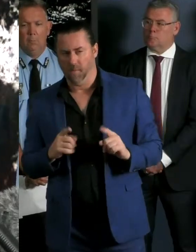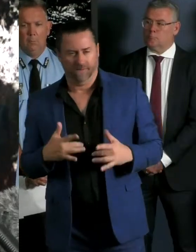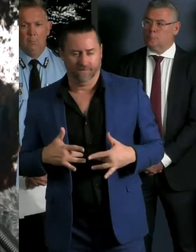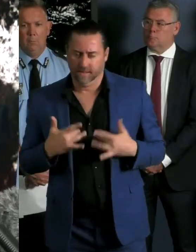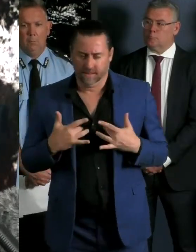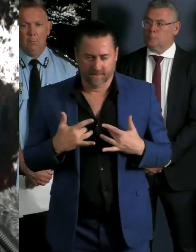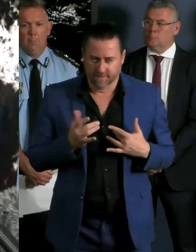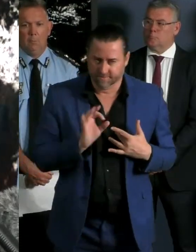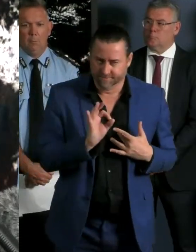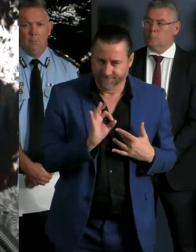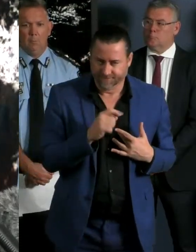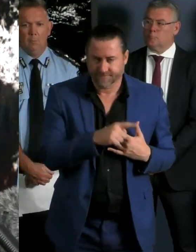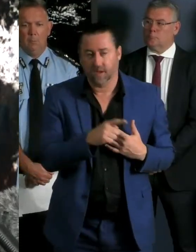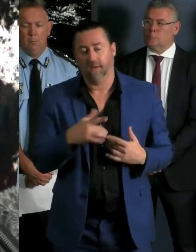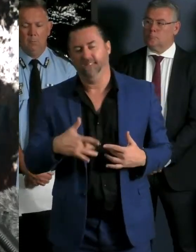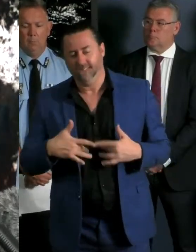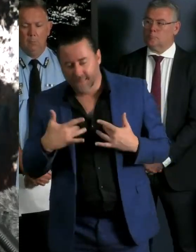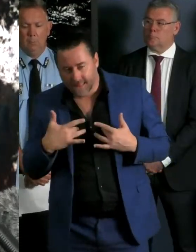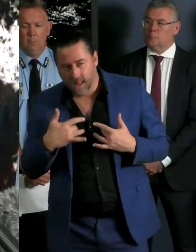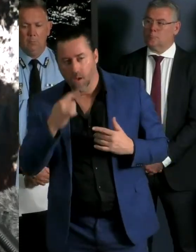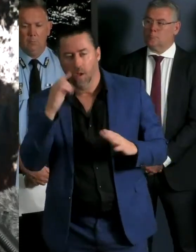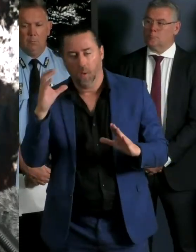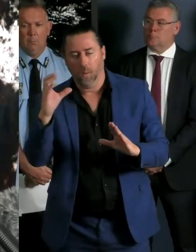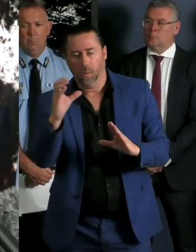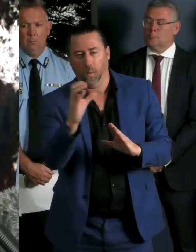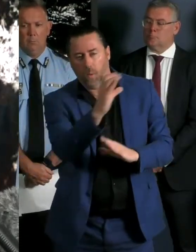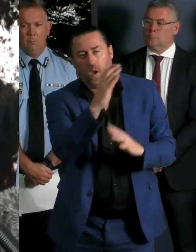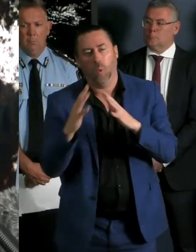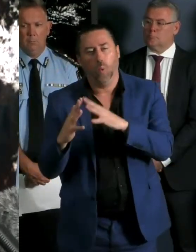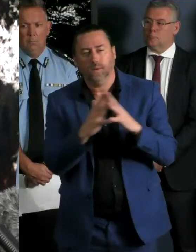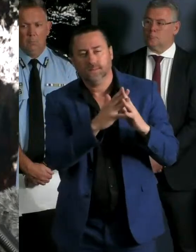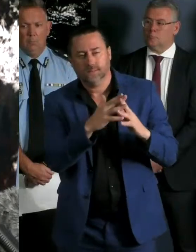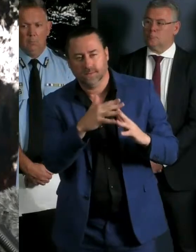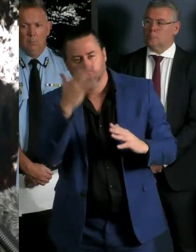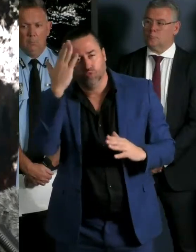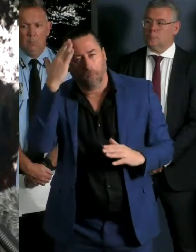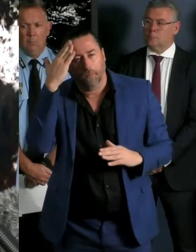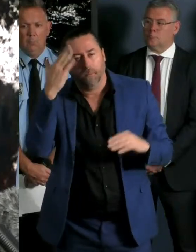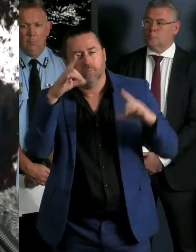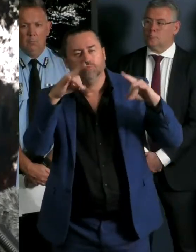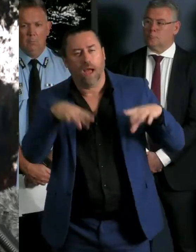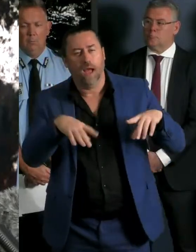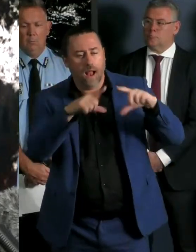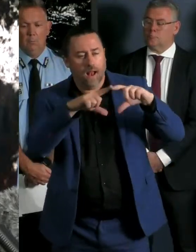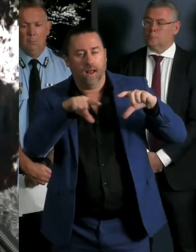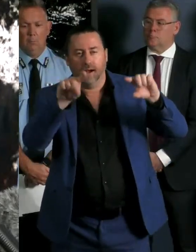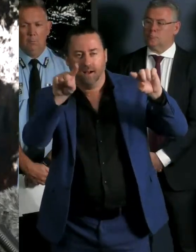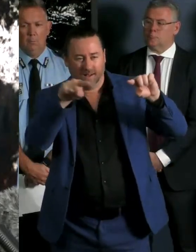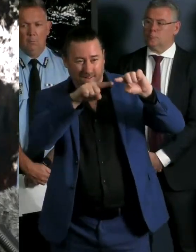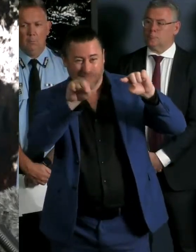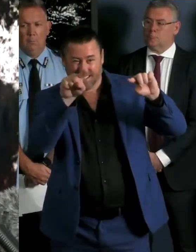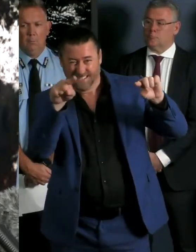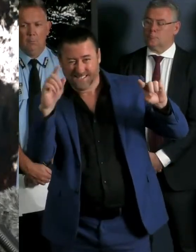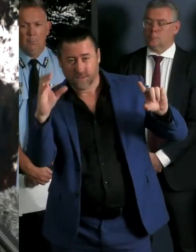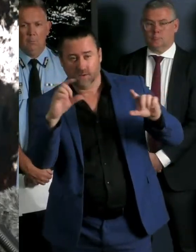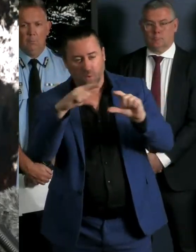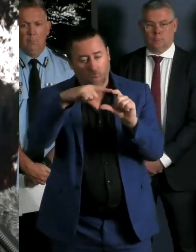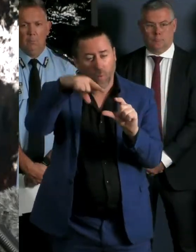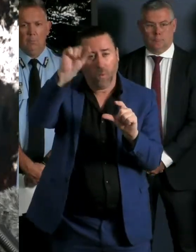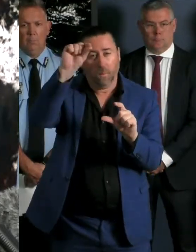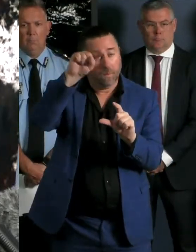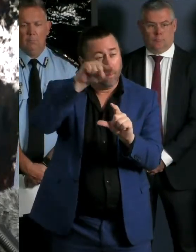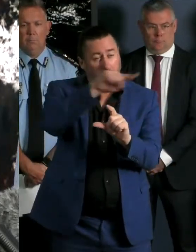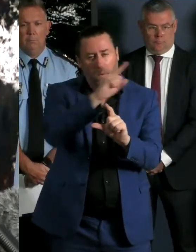likely scenario is that this system will continue moving west and into that Gulf of Carpentaria. Again, there's always